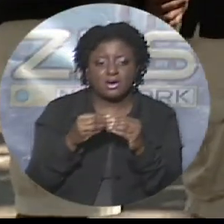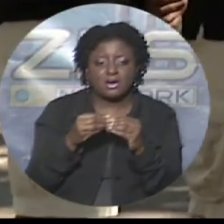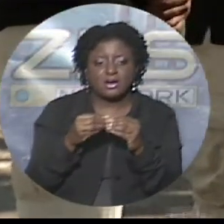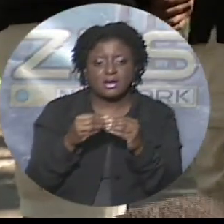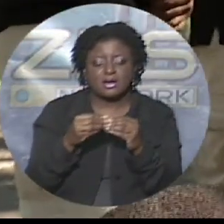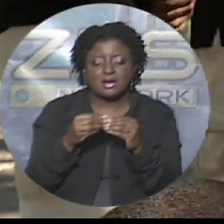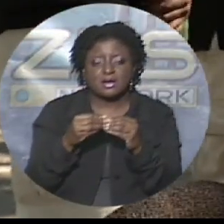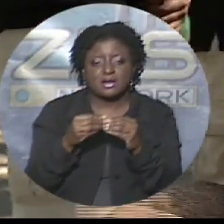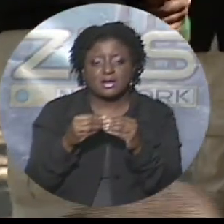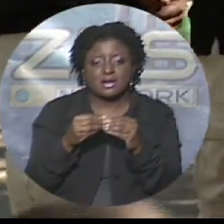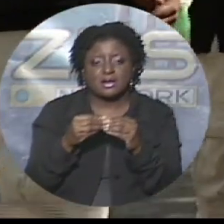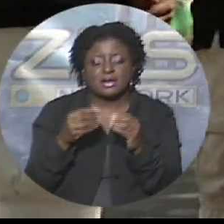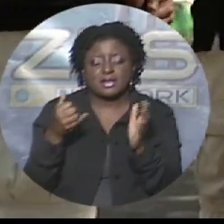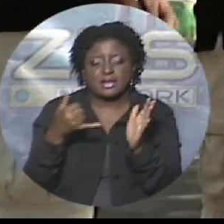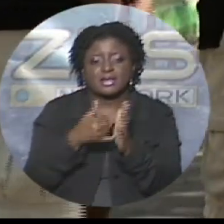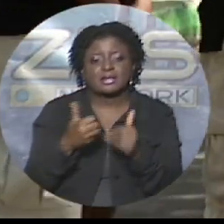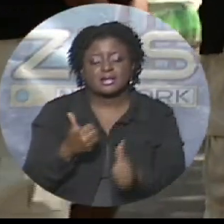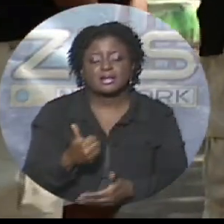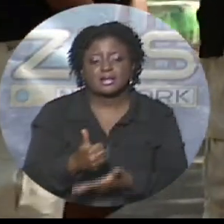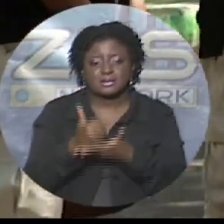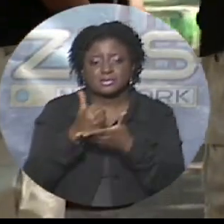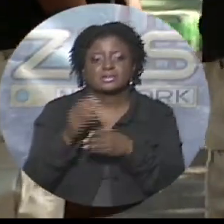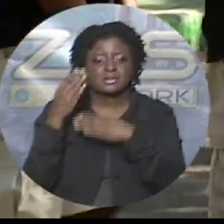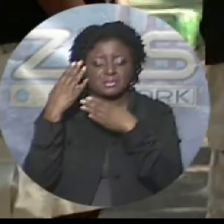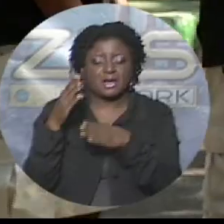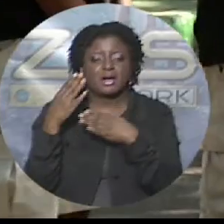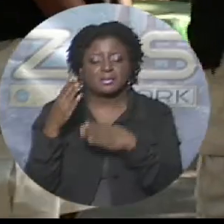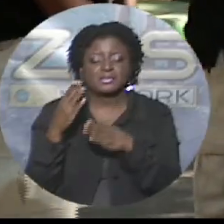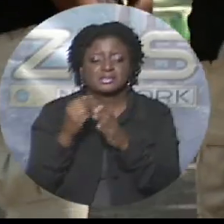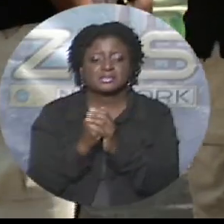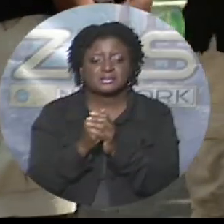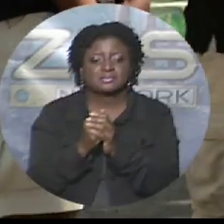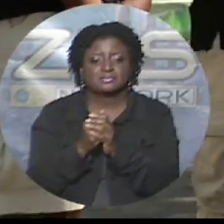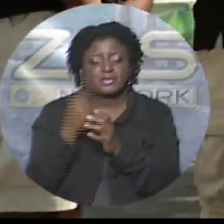develops the Bahamas, because you're able to bring back. Jiminita Swain, ZNS Network News.